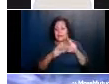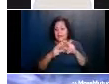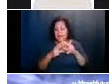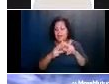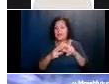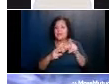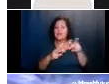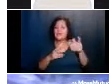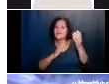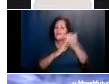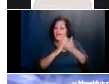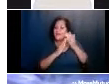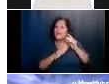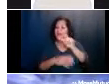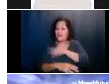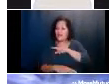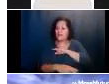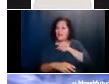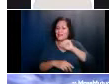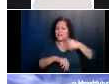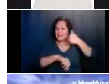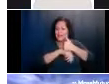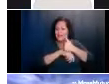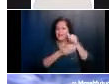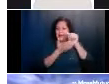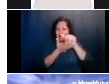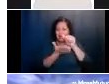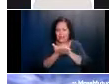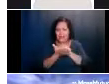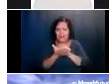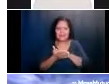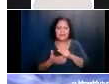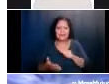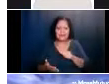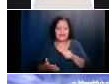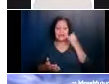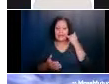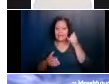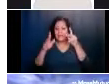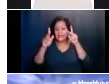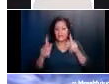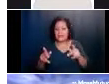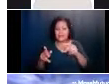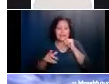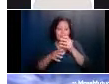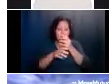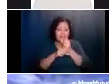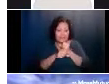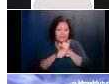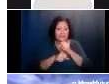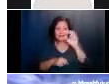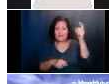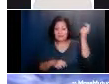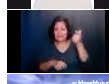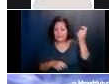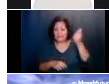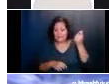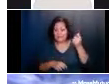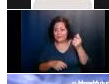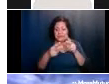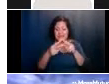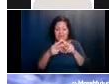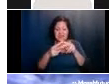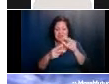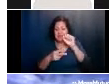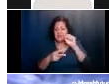automatically eligible to open an account. If the individual is not receiving SSI or SSDI,